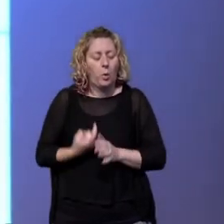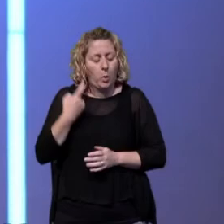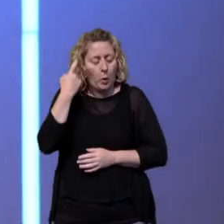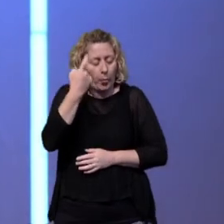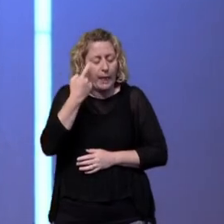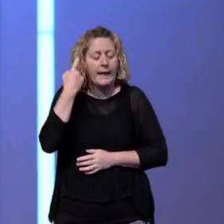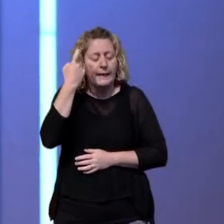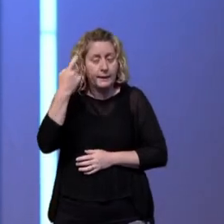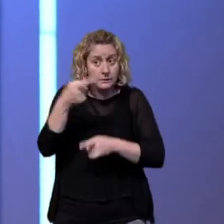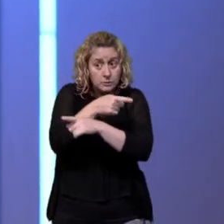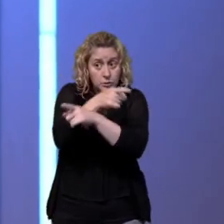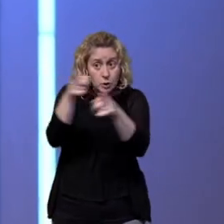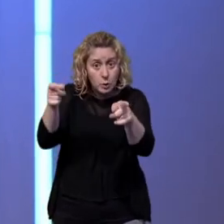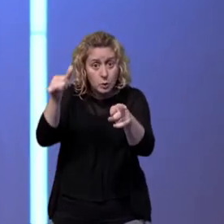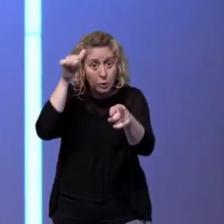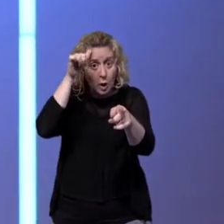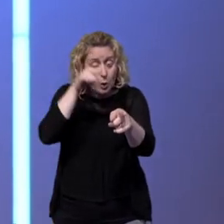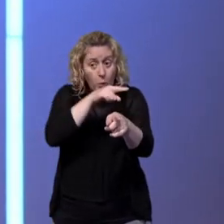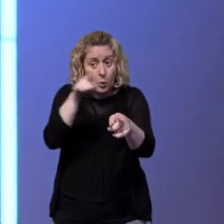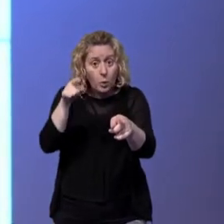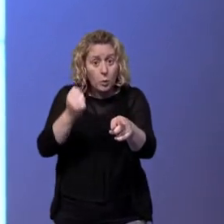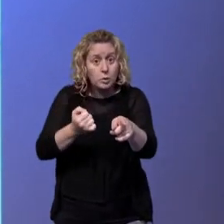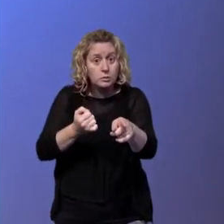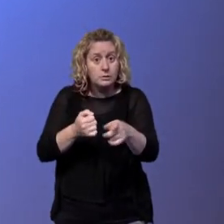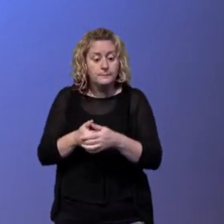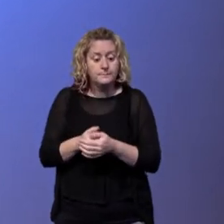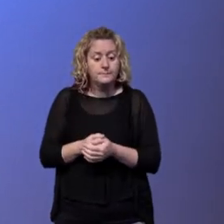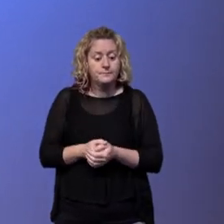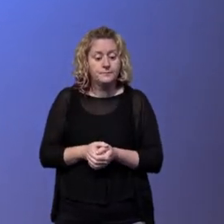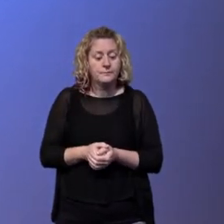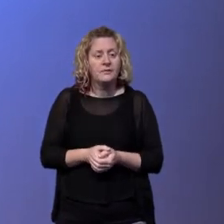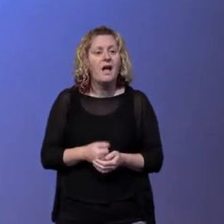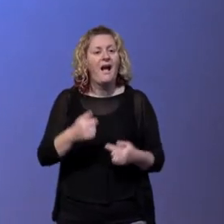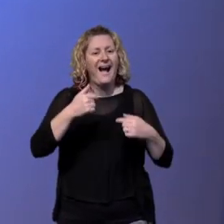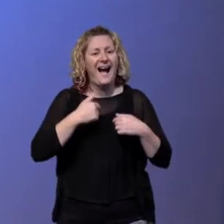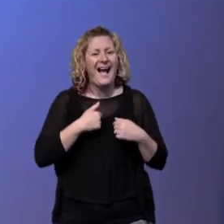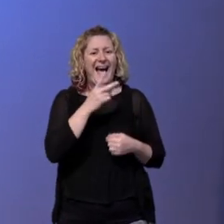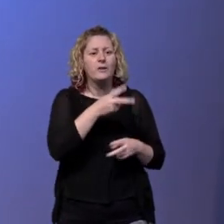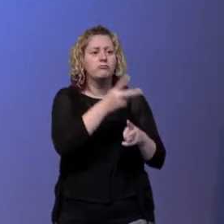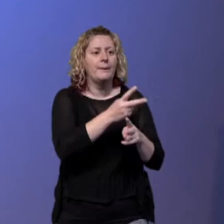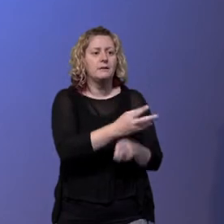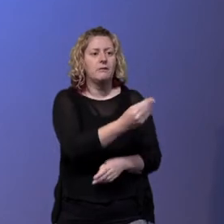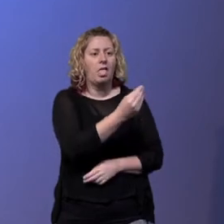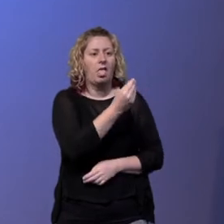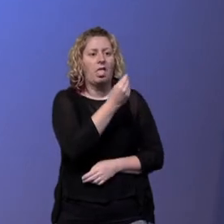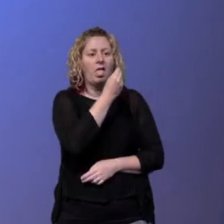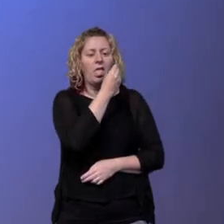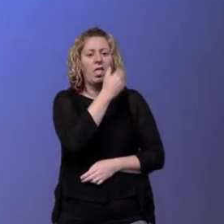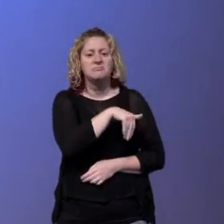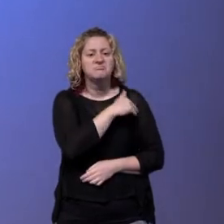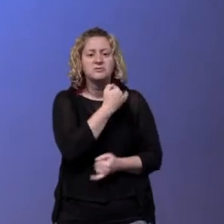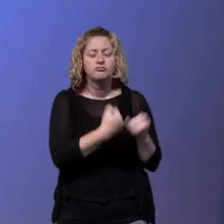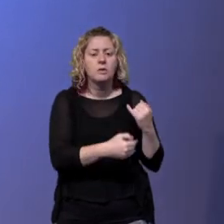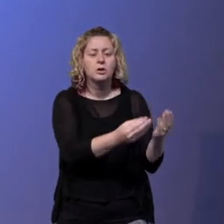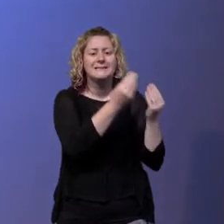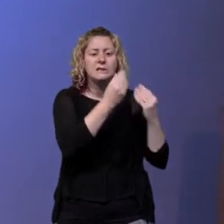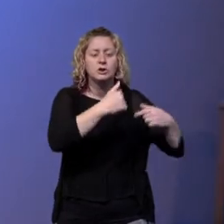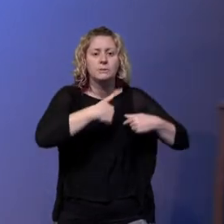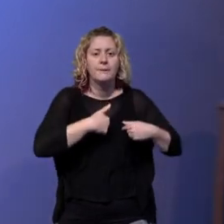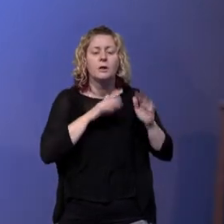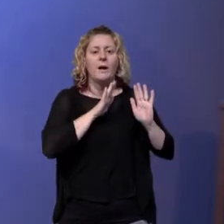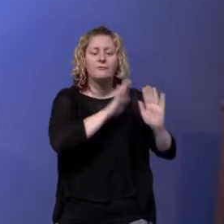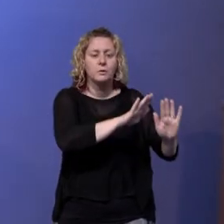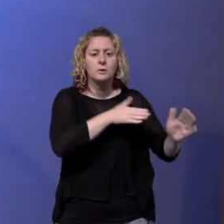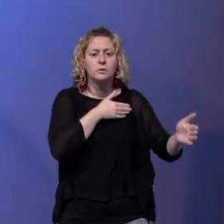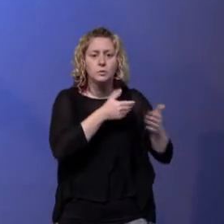if we keep hitting repetitive drivenness, which is what I had, you've got to try and get it unpacked. So again, having someone, I